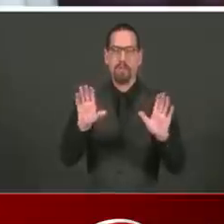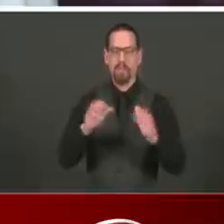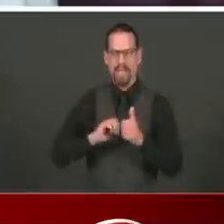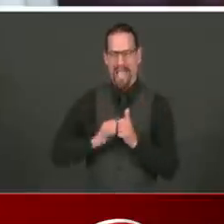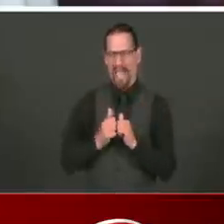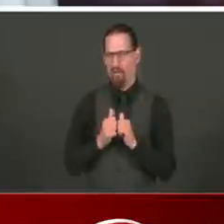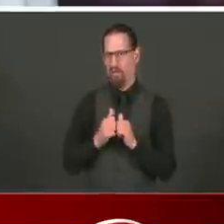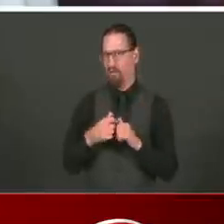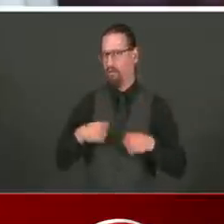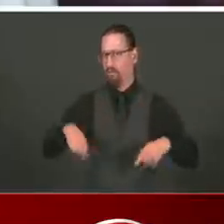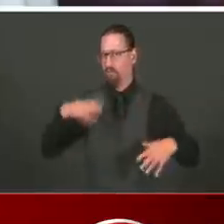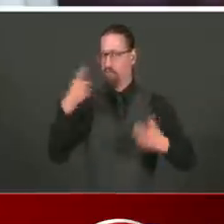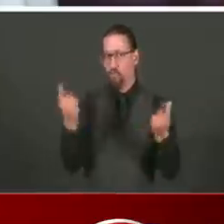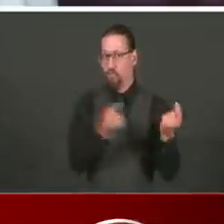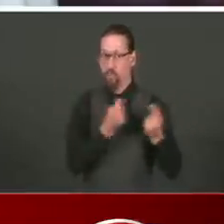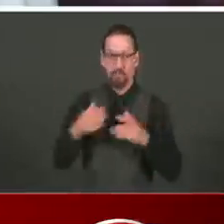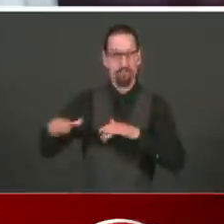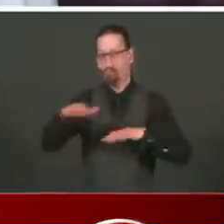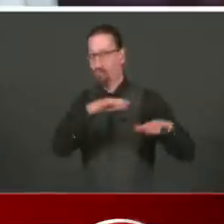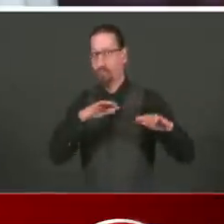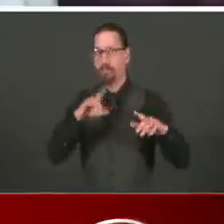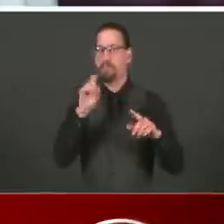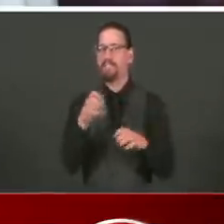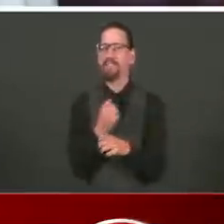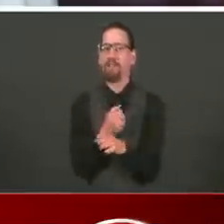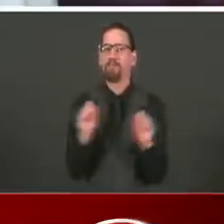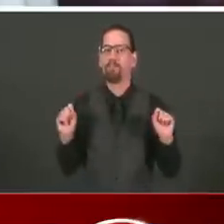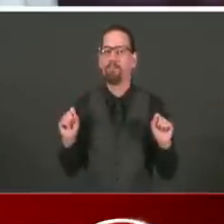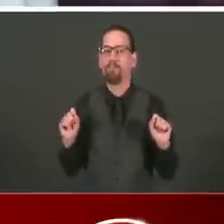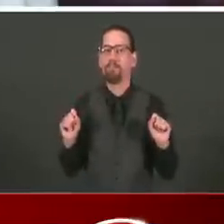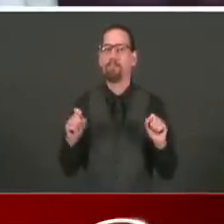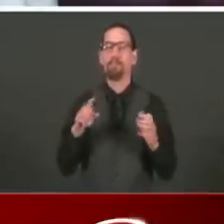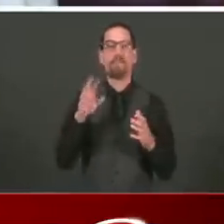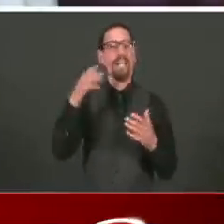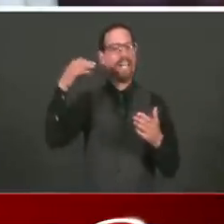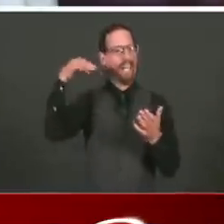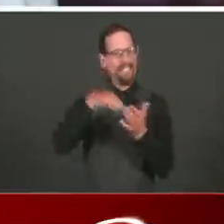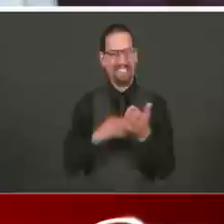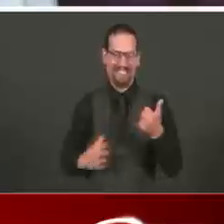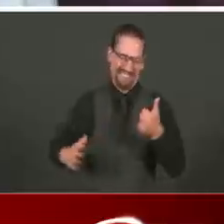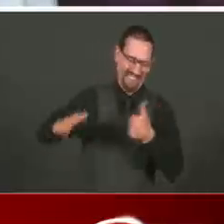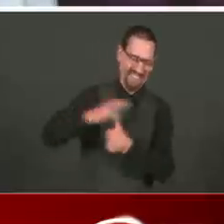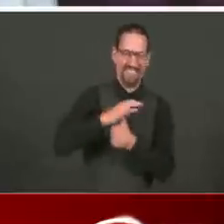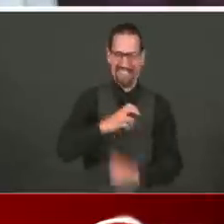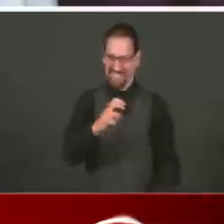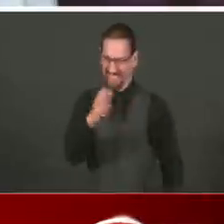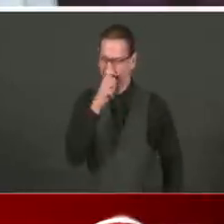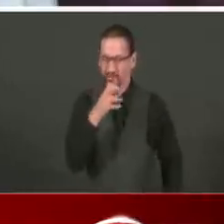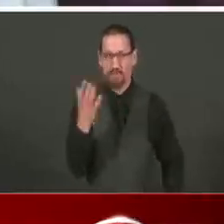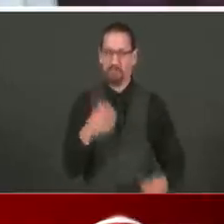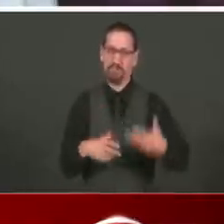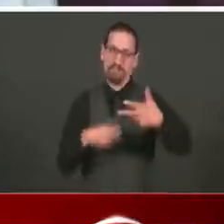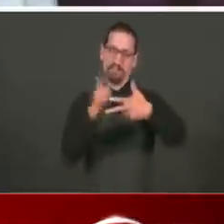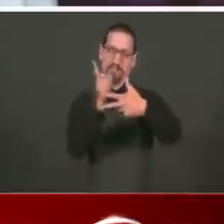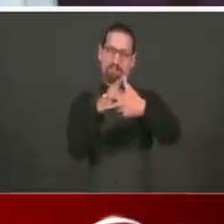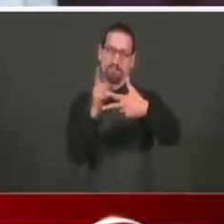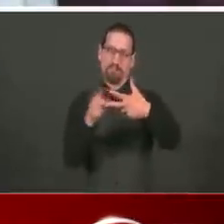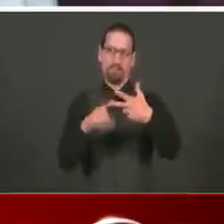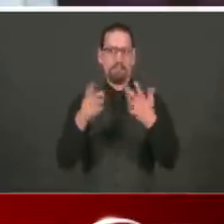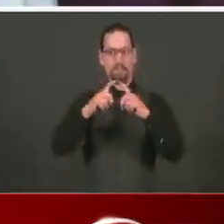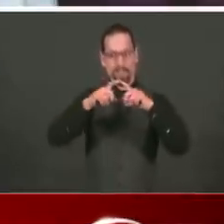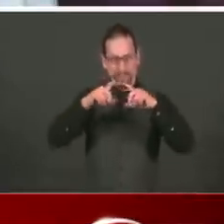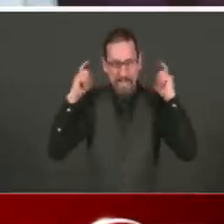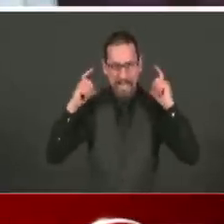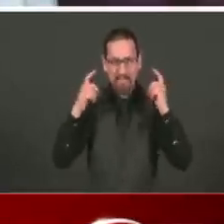our efforts to keep ourselves safe. More mask wearing, more hand washing, more social distancing, and more